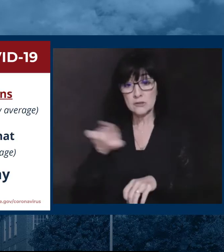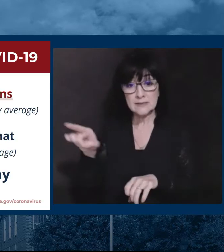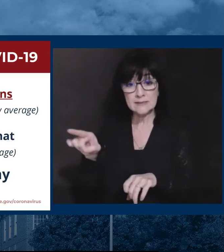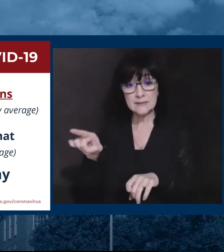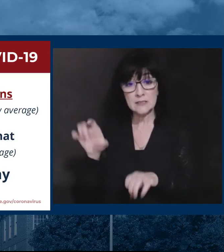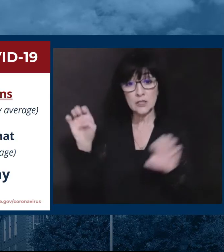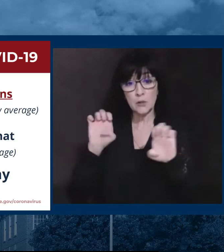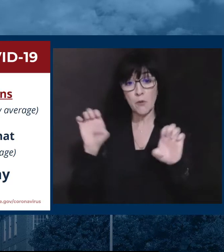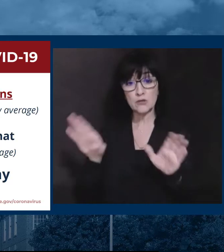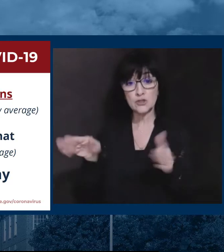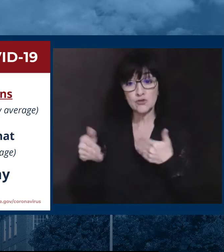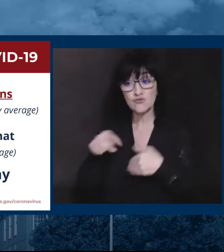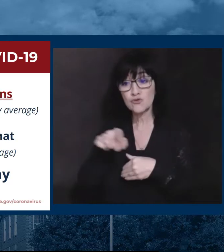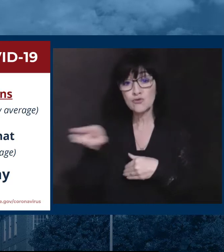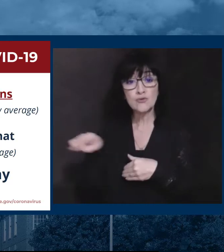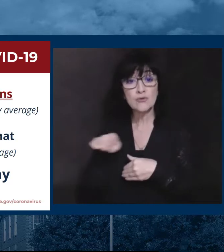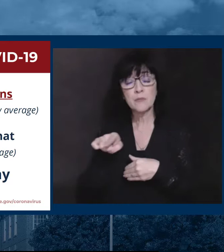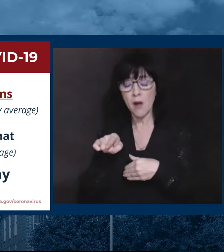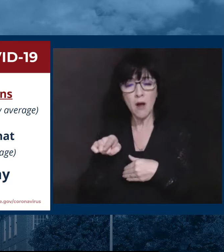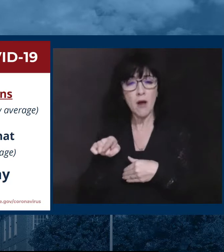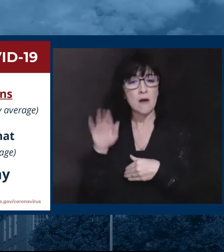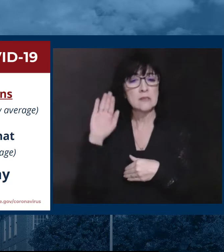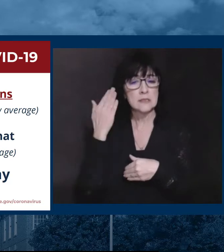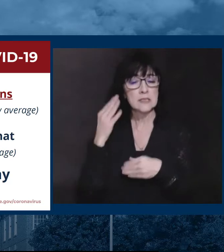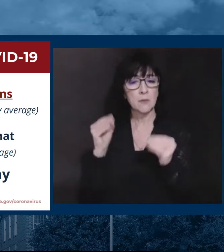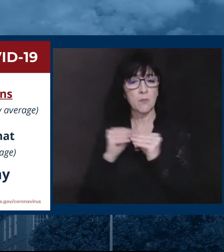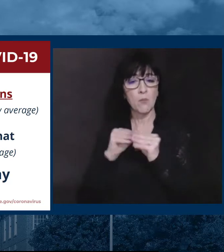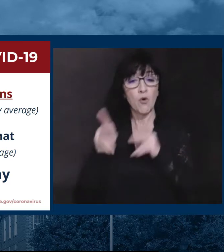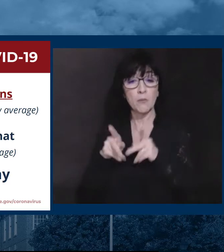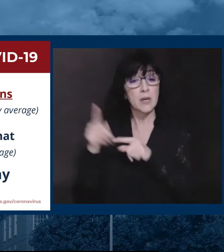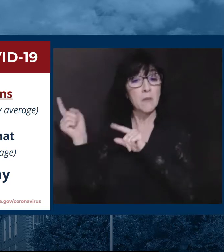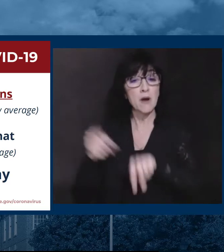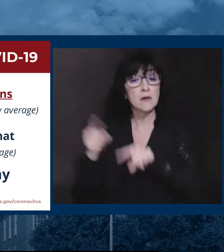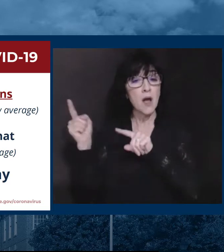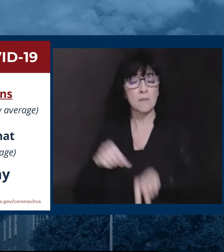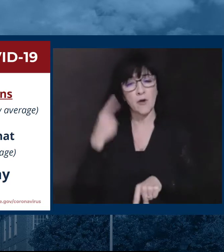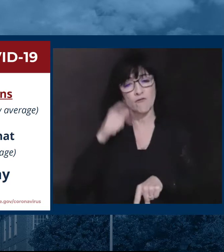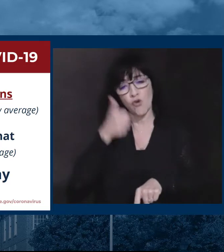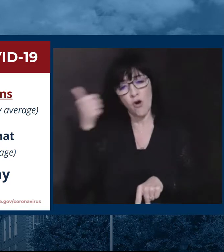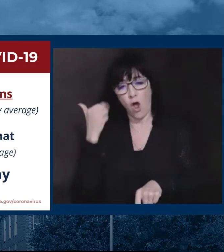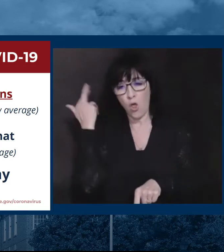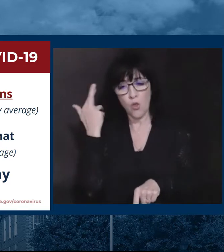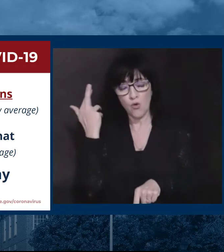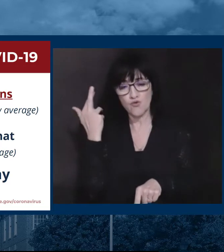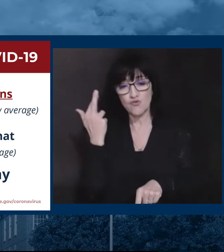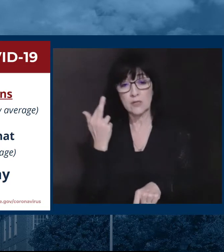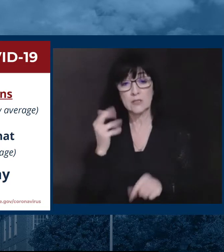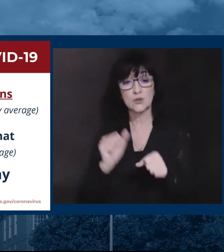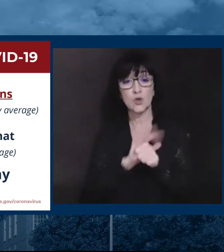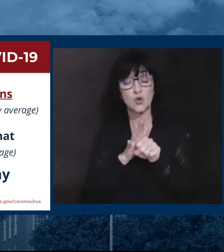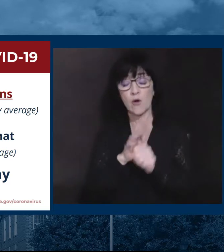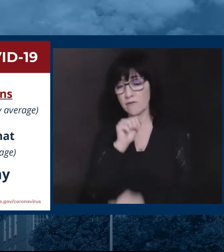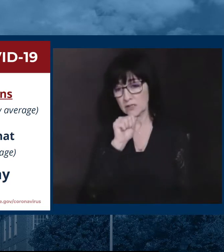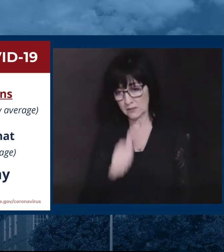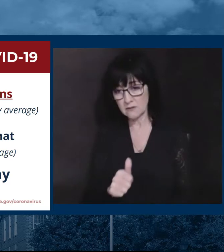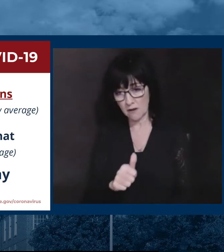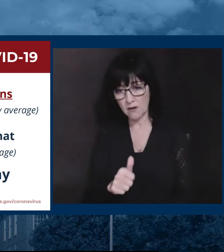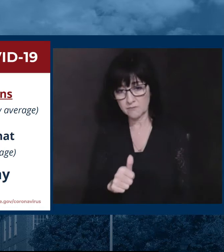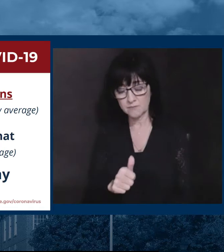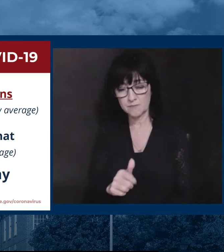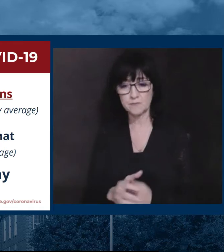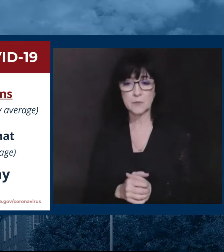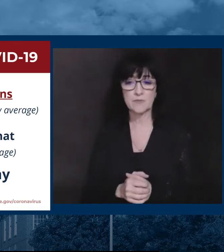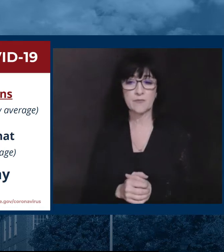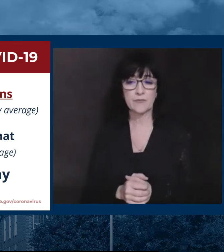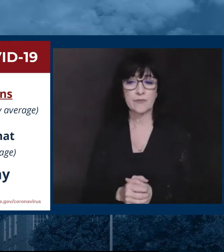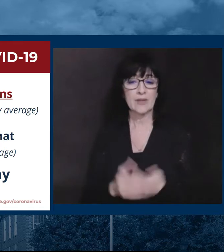still really at an unacceptably high level. The one that we're really focused on is the percent of the tests that are positive, right around